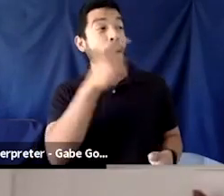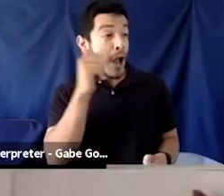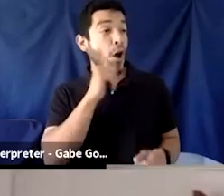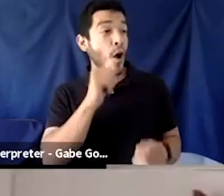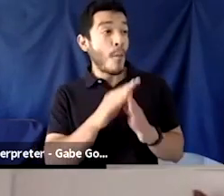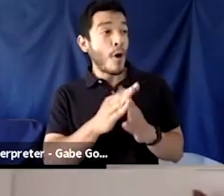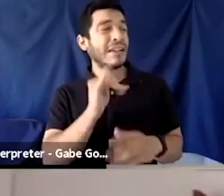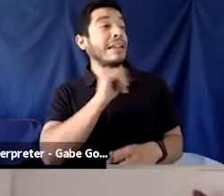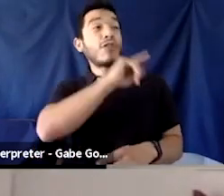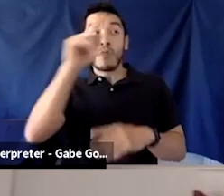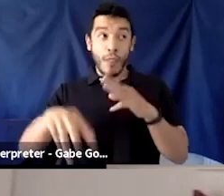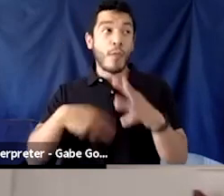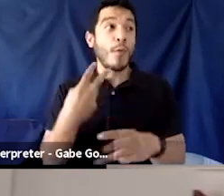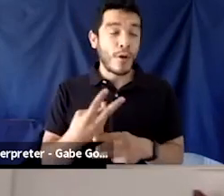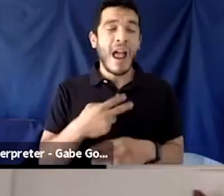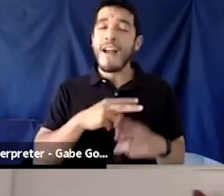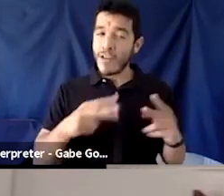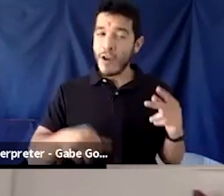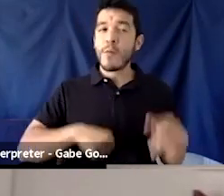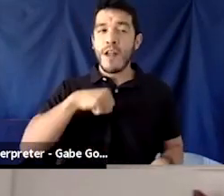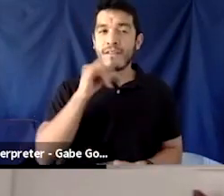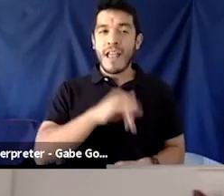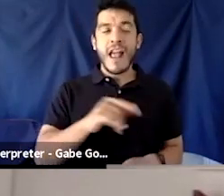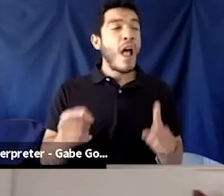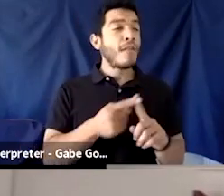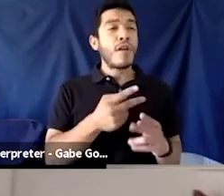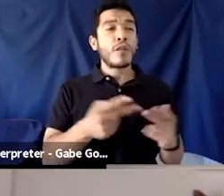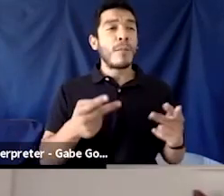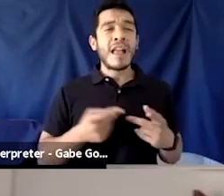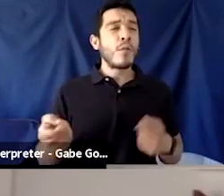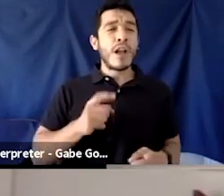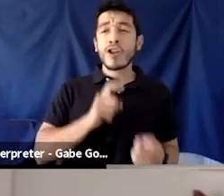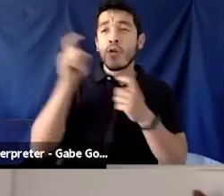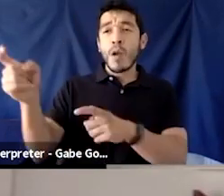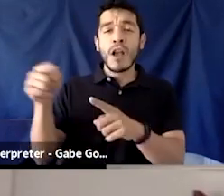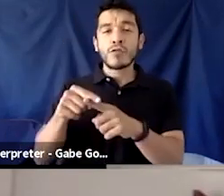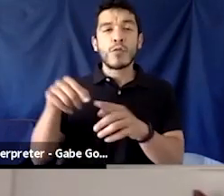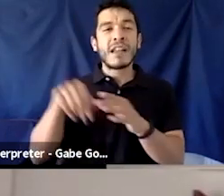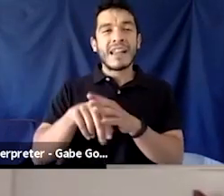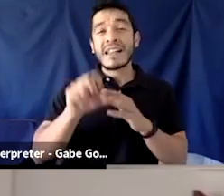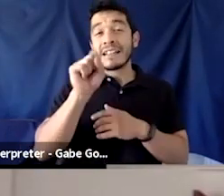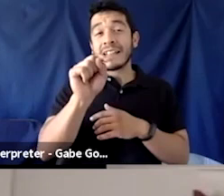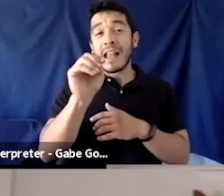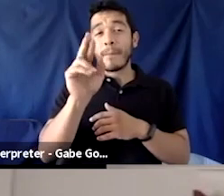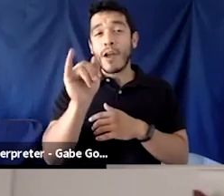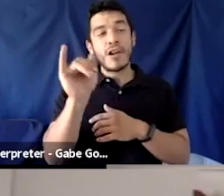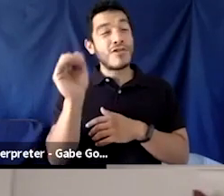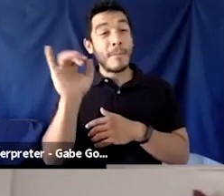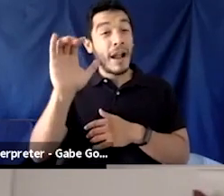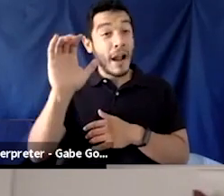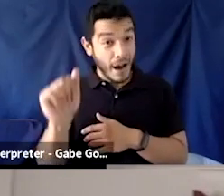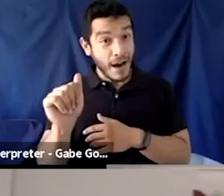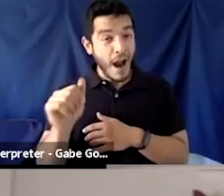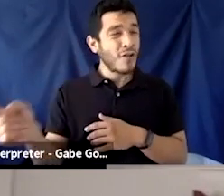extremely proud of. Actually, the first place we donated to was a school my mom had attended in Retreat, St. Mary, Jamaica. So we donated